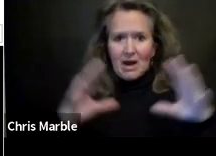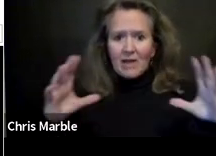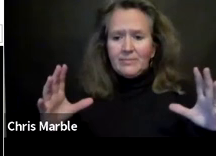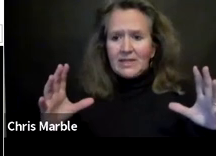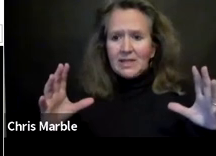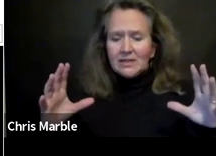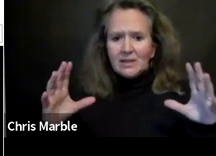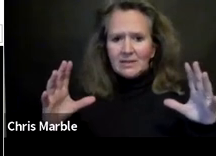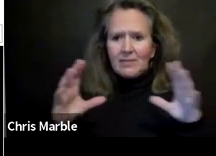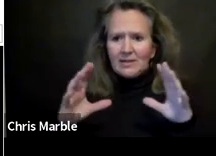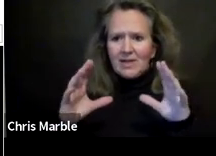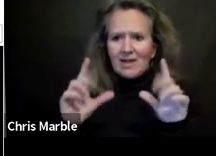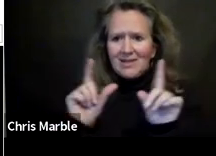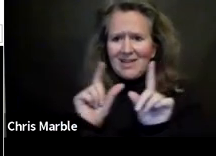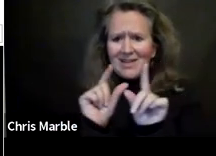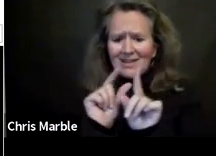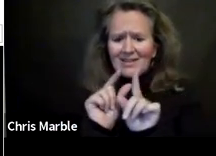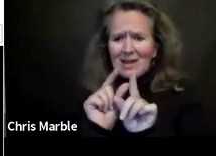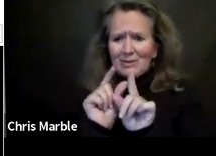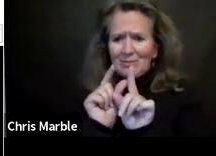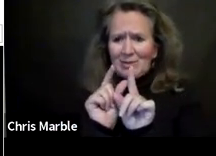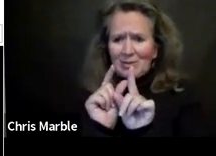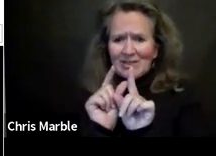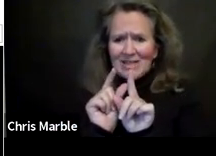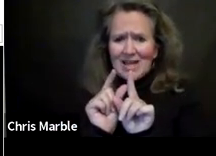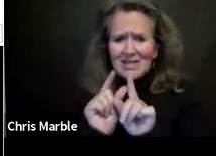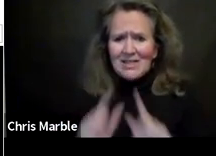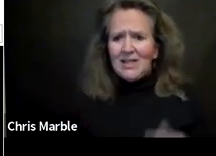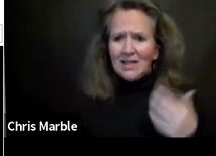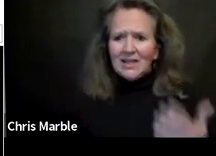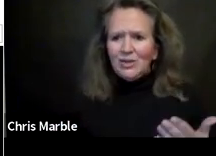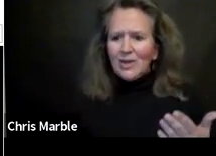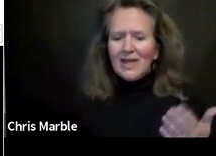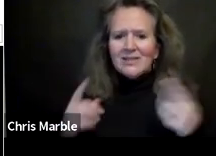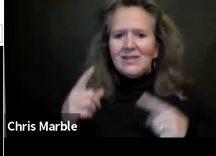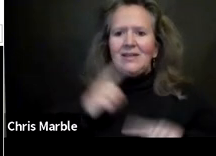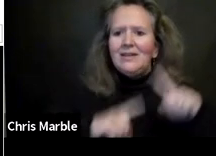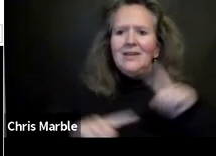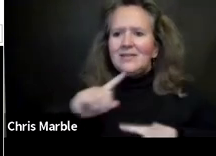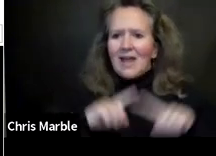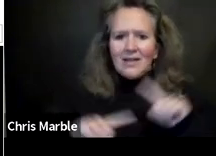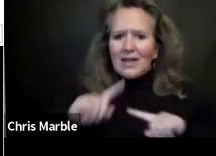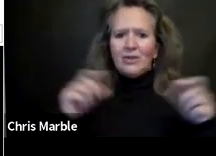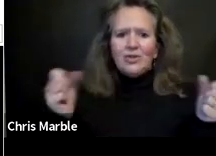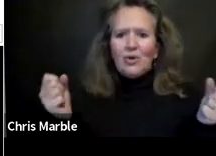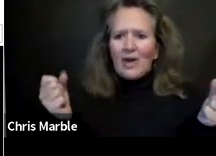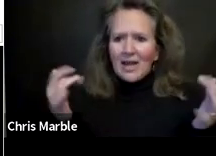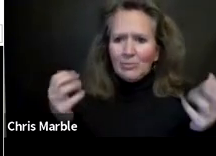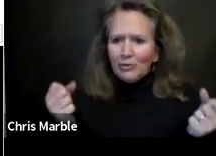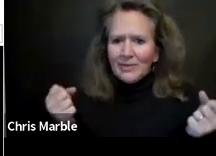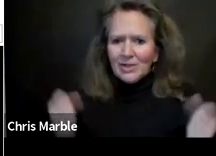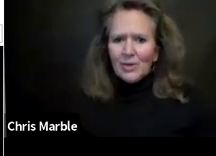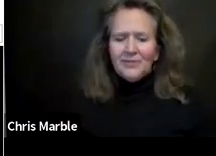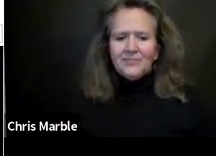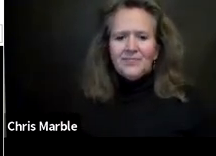are on the meeting, the thumbnail size can get down to be really tiny. And then you can't see sign language or